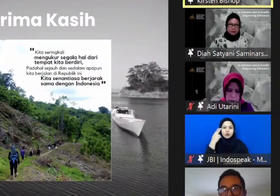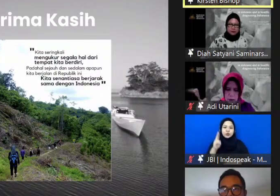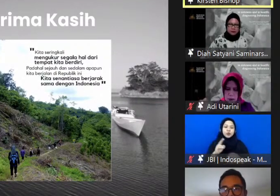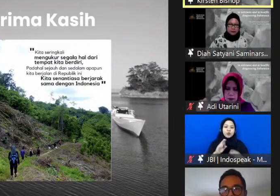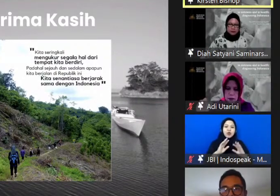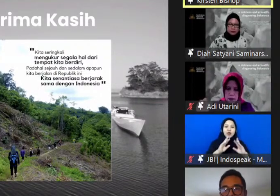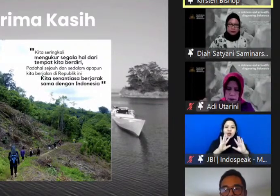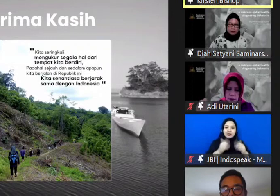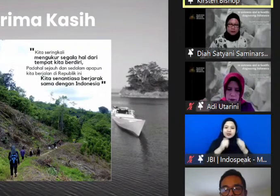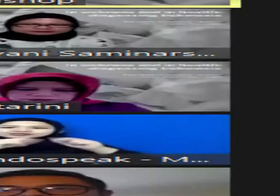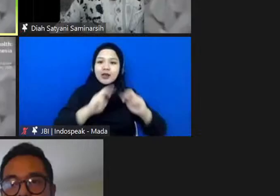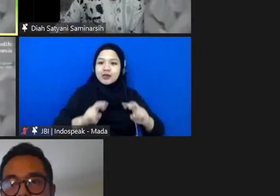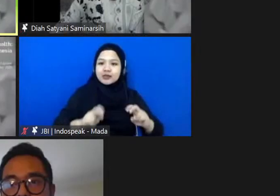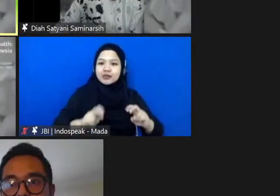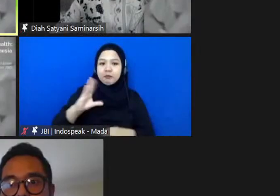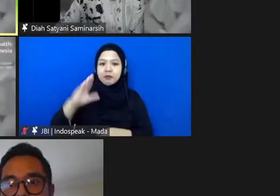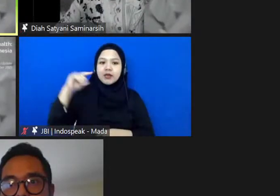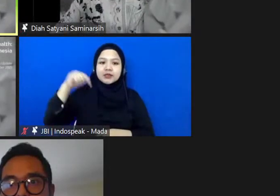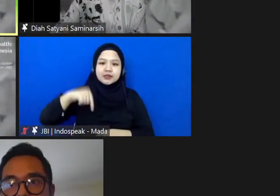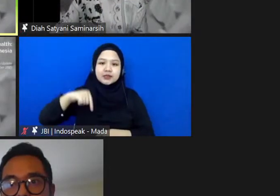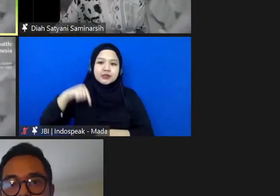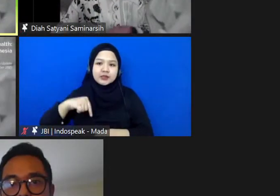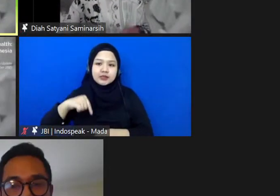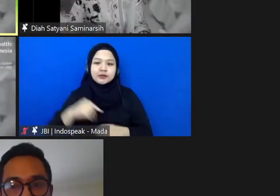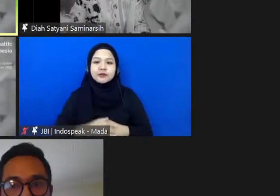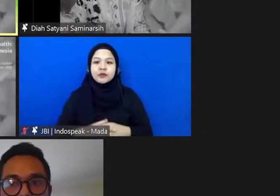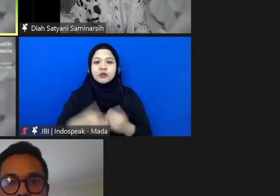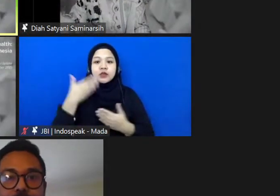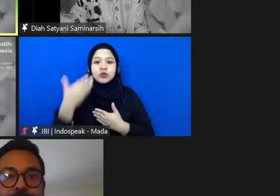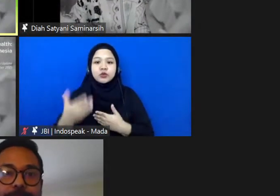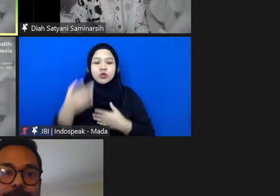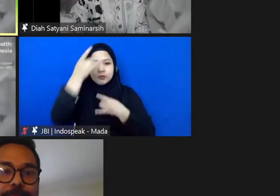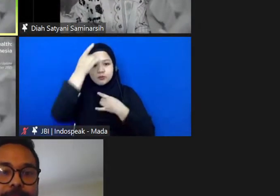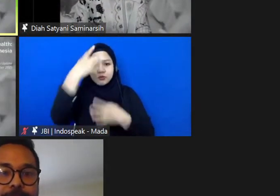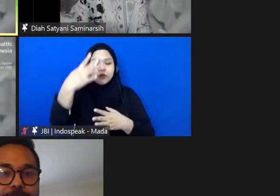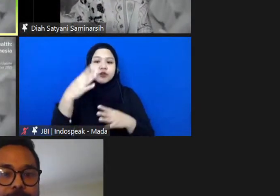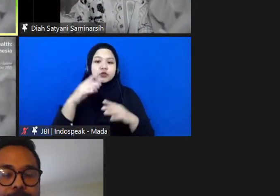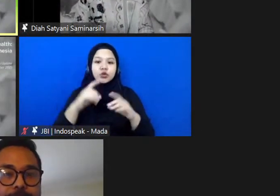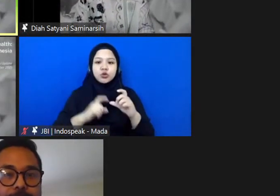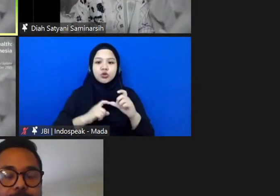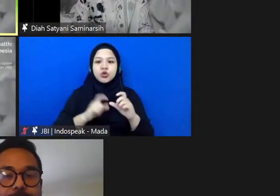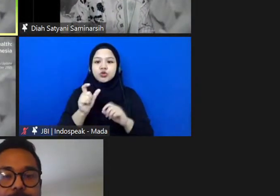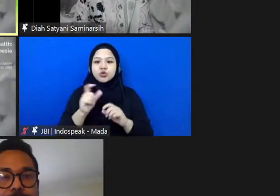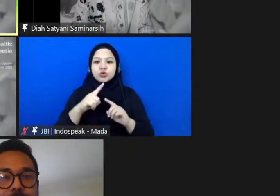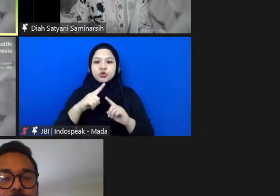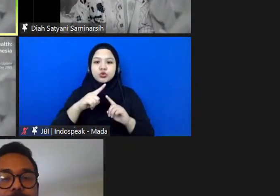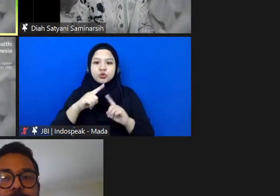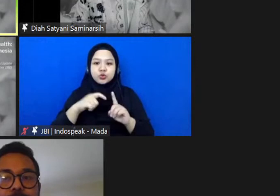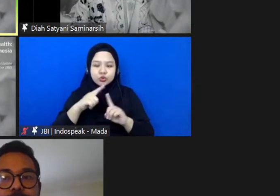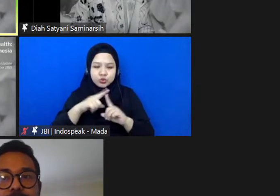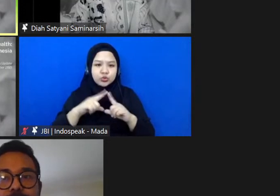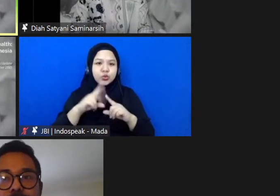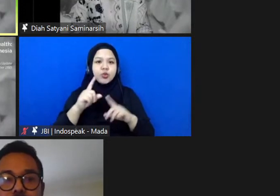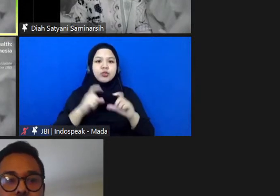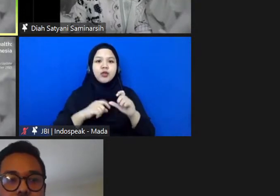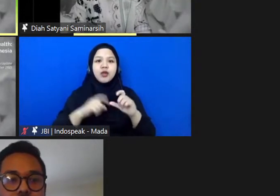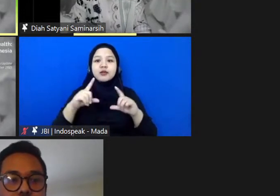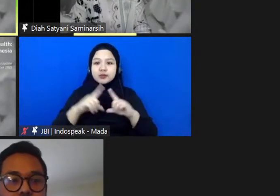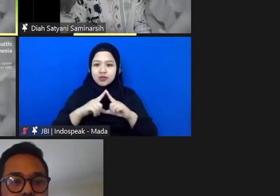Dia, Professor Utarini, and Pak Sutarsa. Ladies and gentlemen, we now have time for